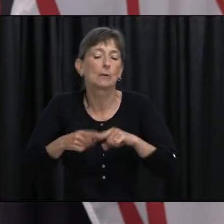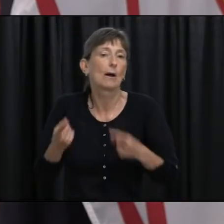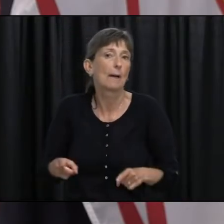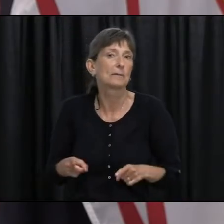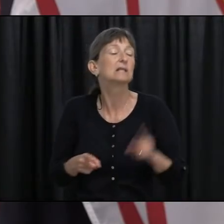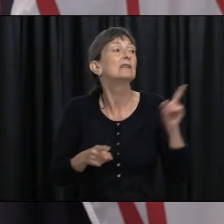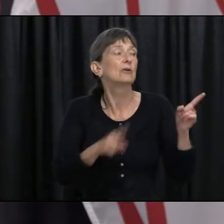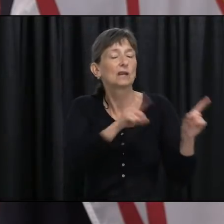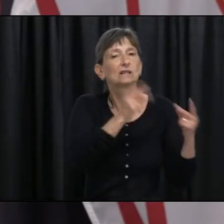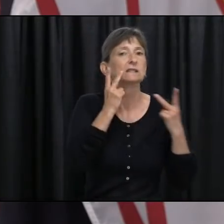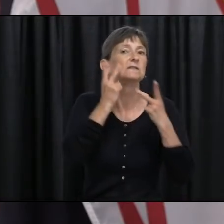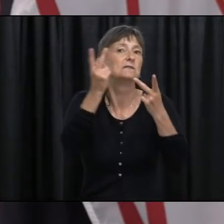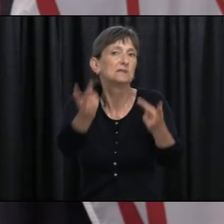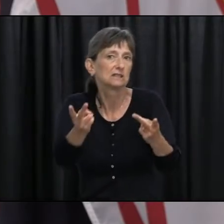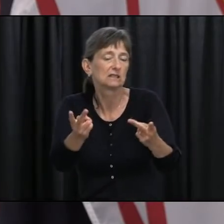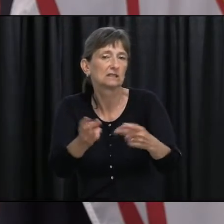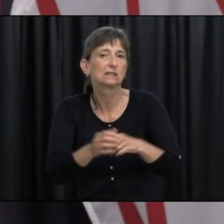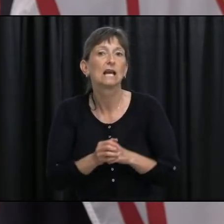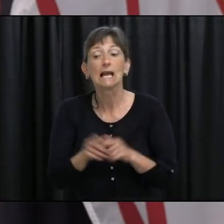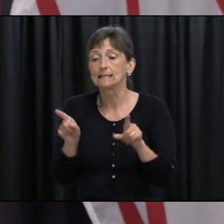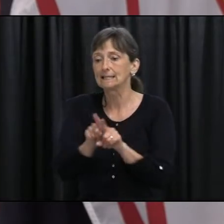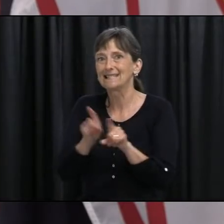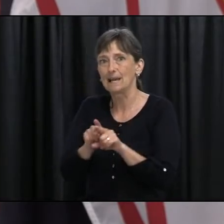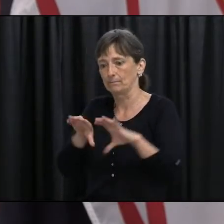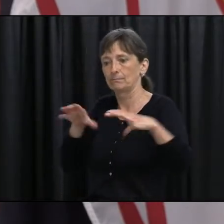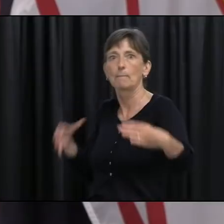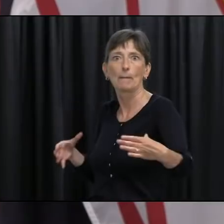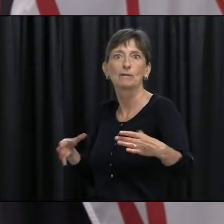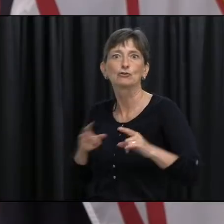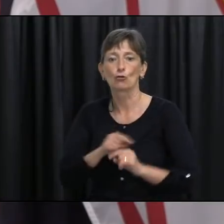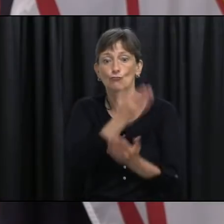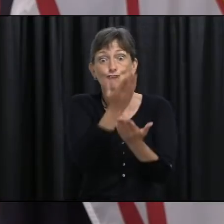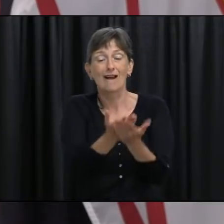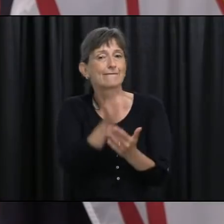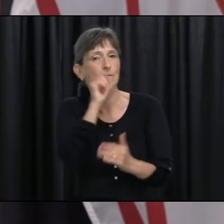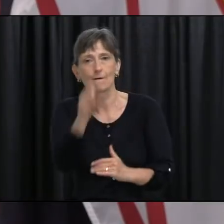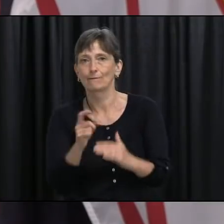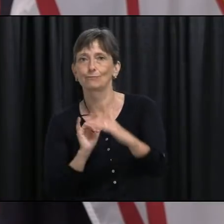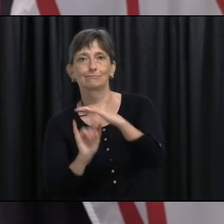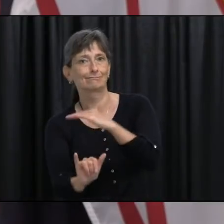and friends, like anyone within the Atlantic bubble would be able to.